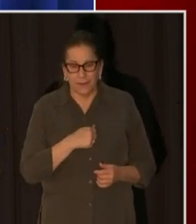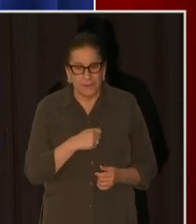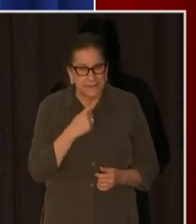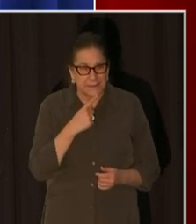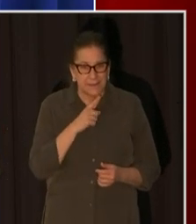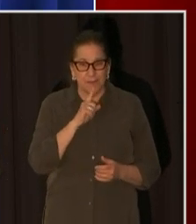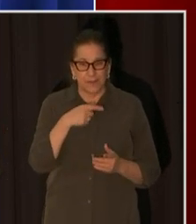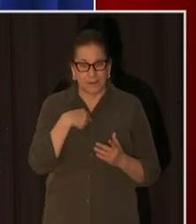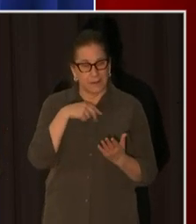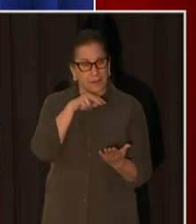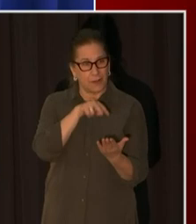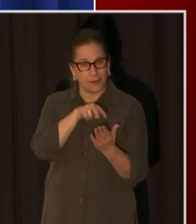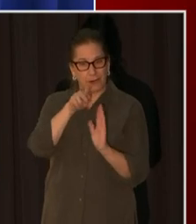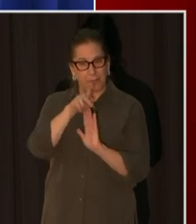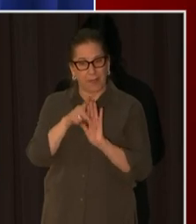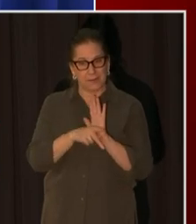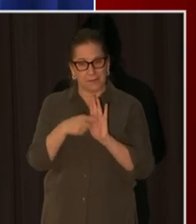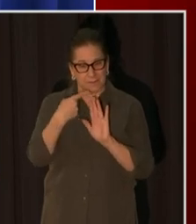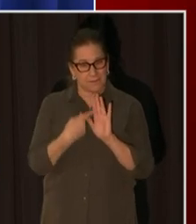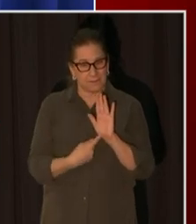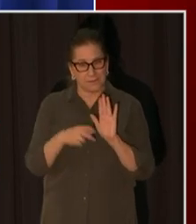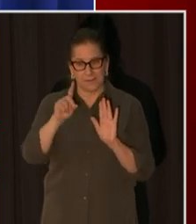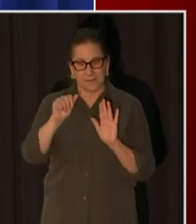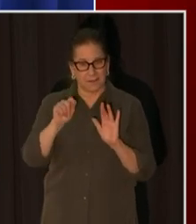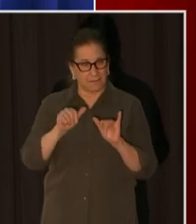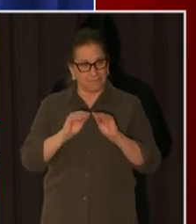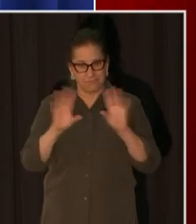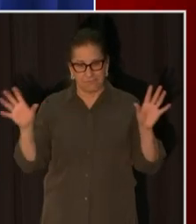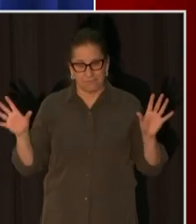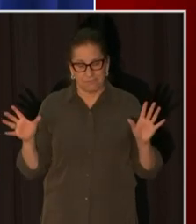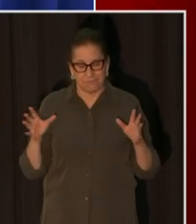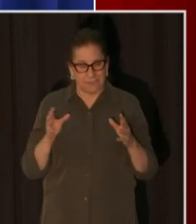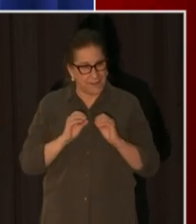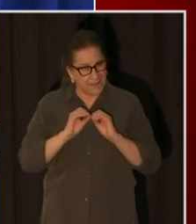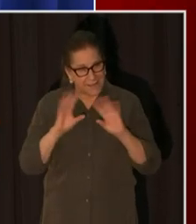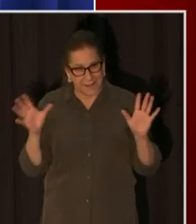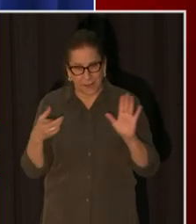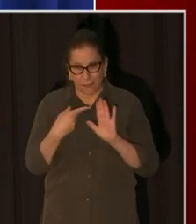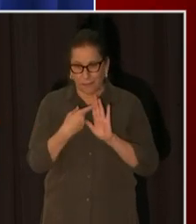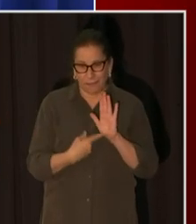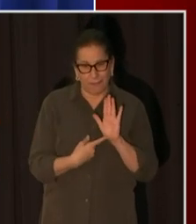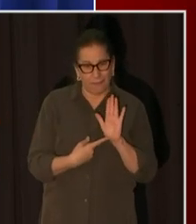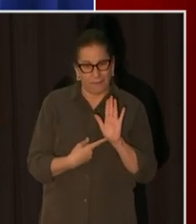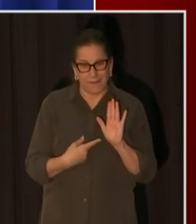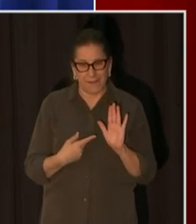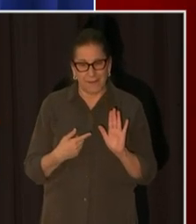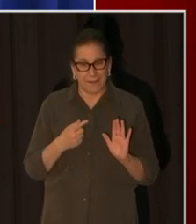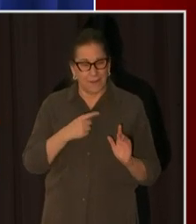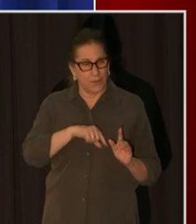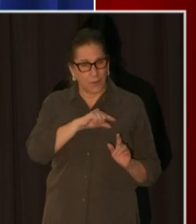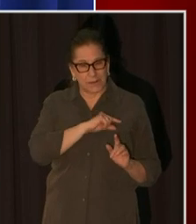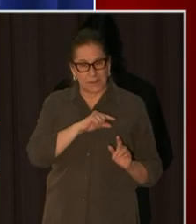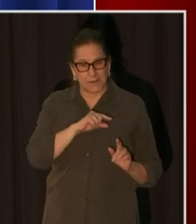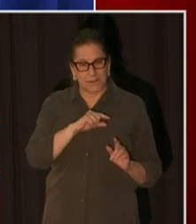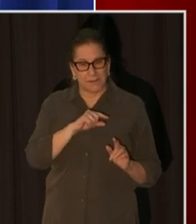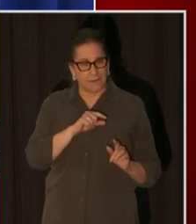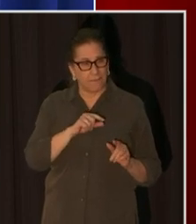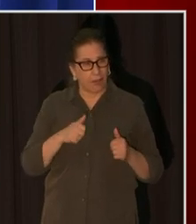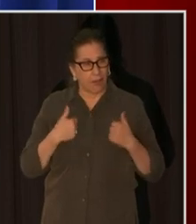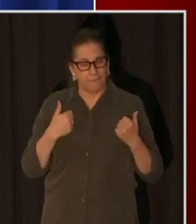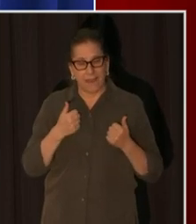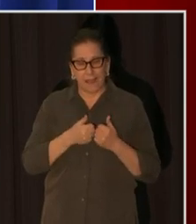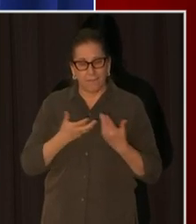abilities collectively to get the kind of resources we need is reduced. And this is why we